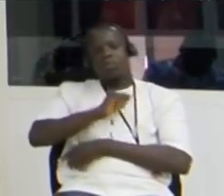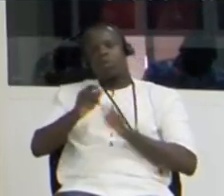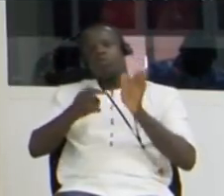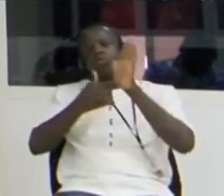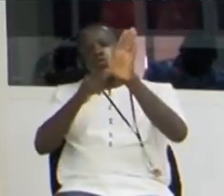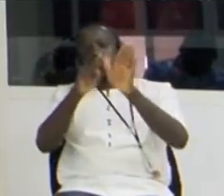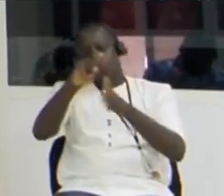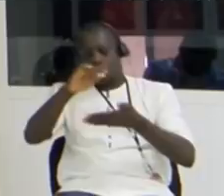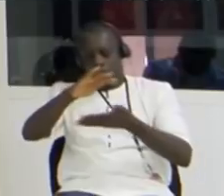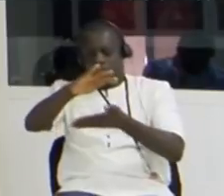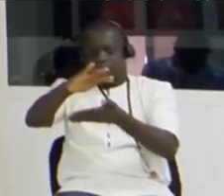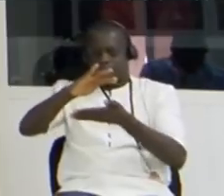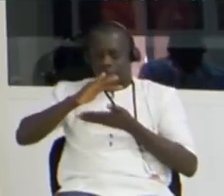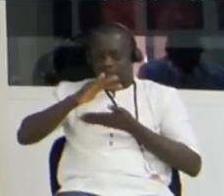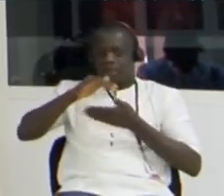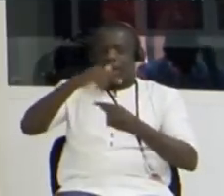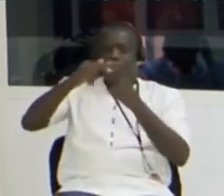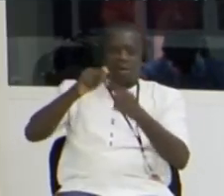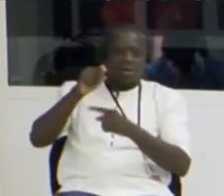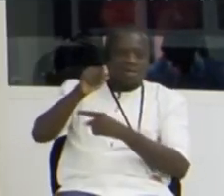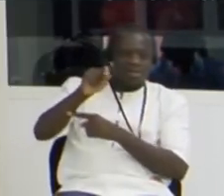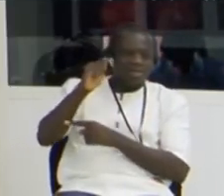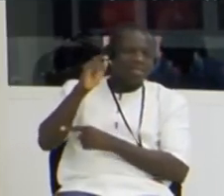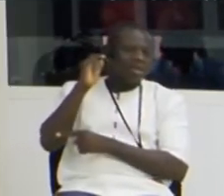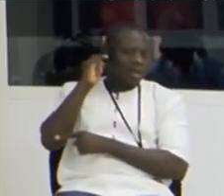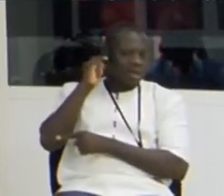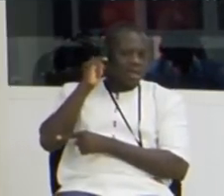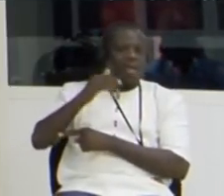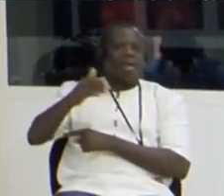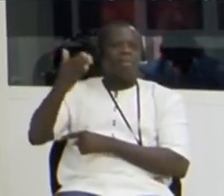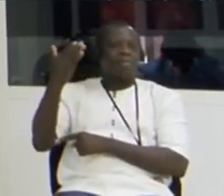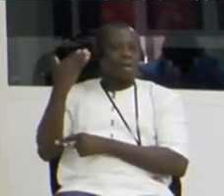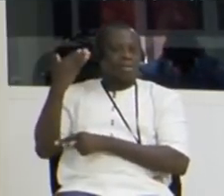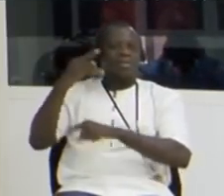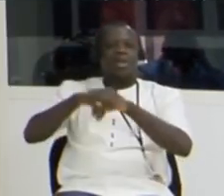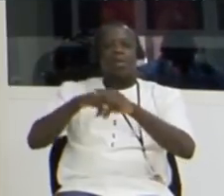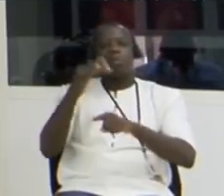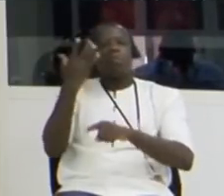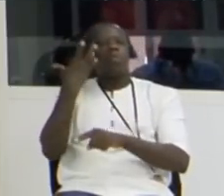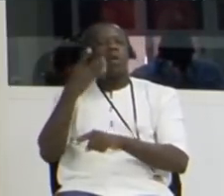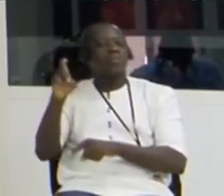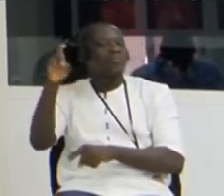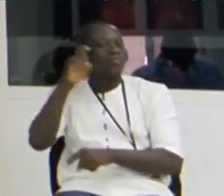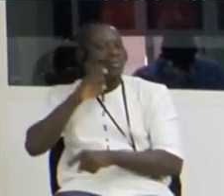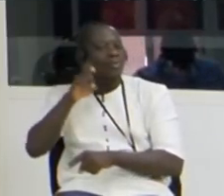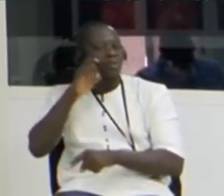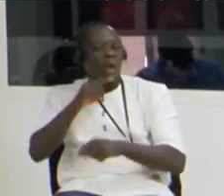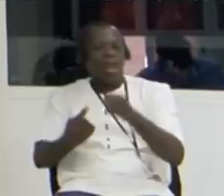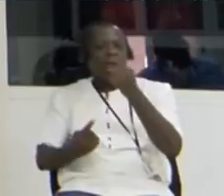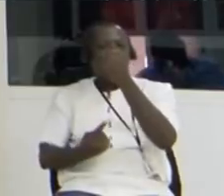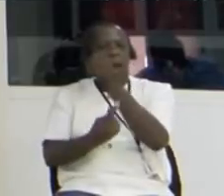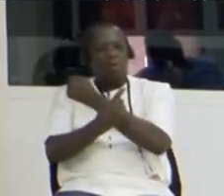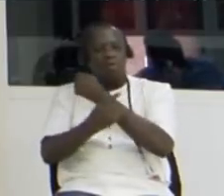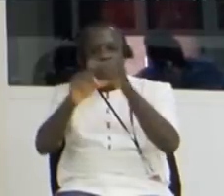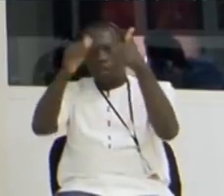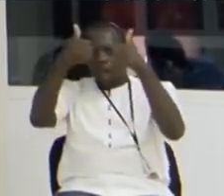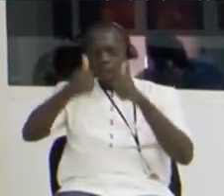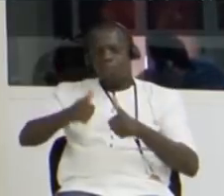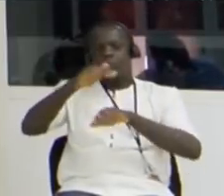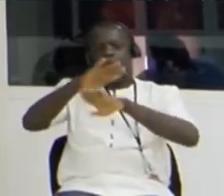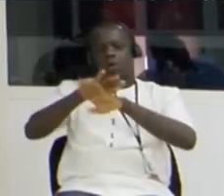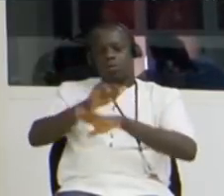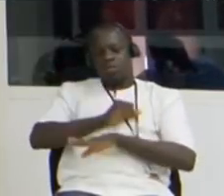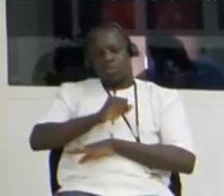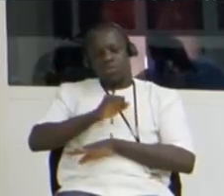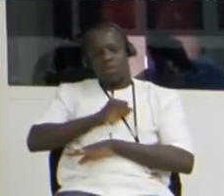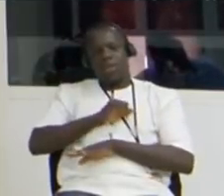the whereabouts of this particular girl during the time when this sexual abuse allegedly happened, and